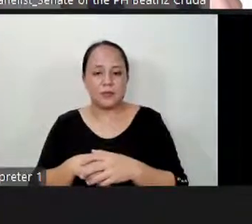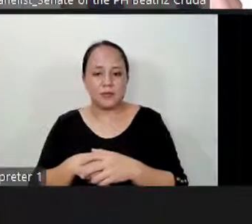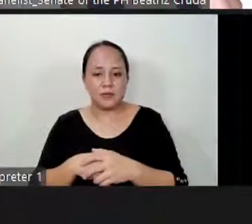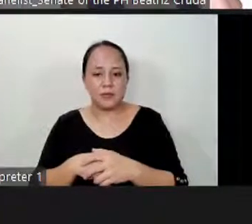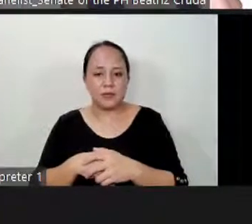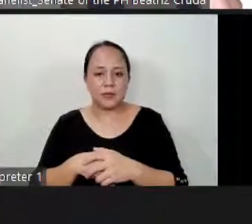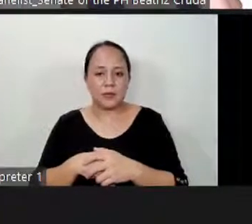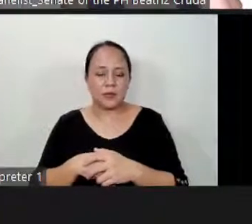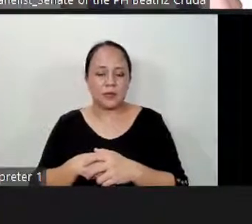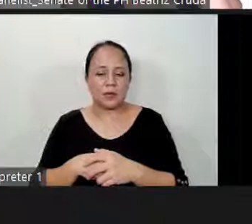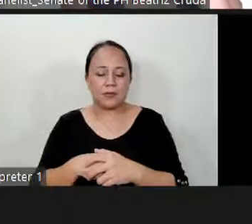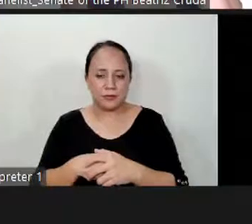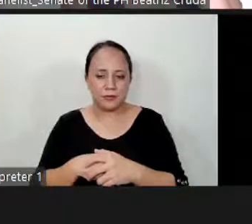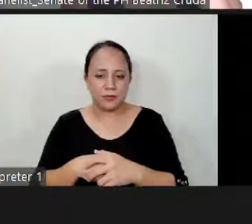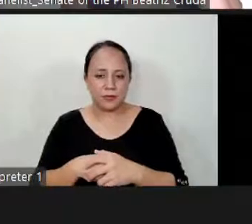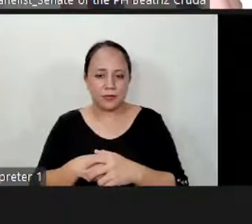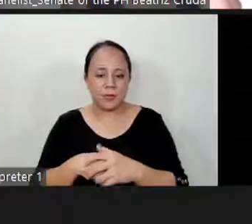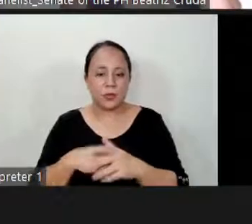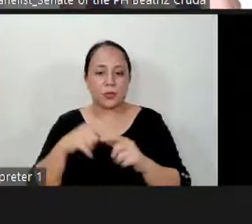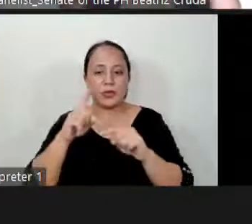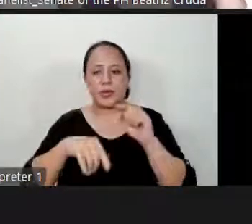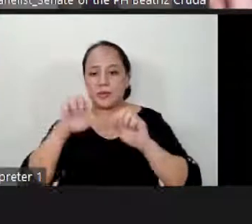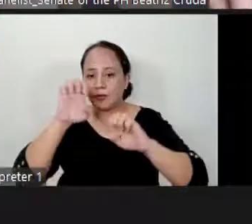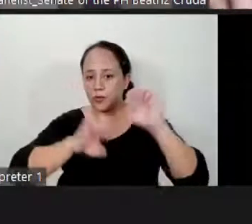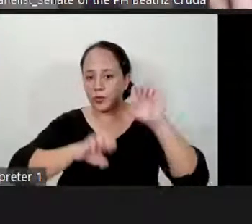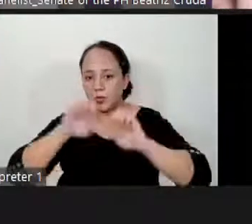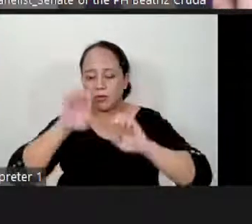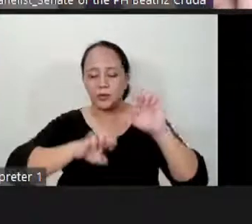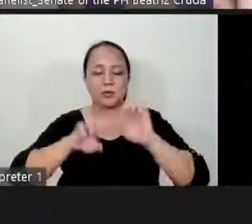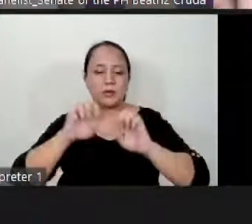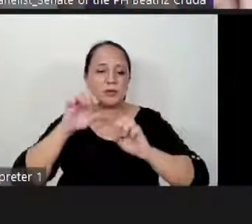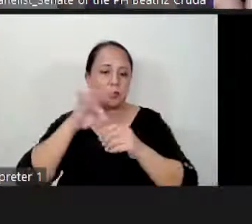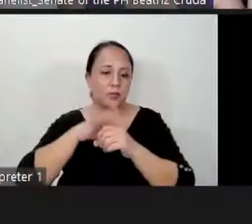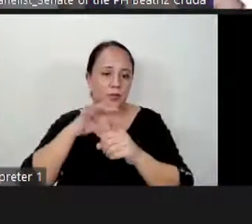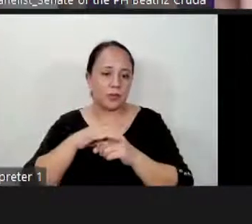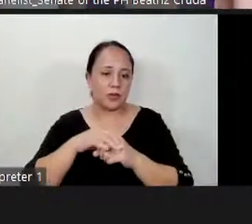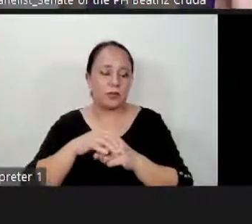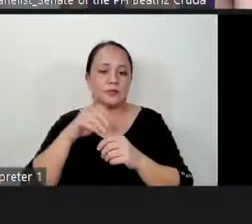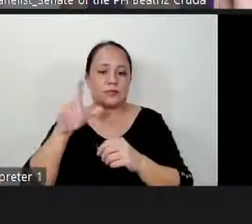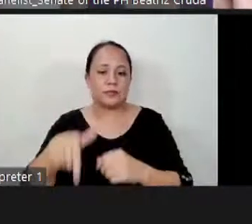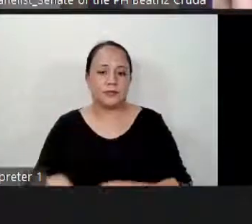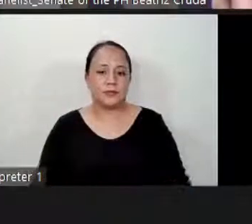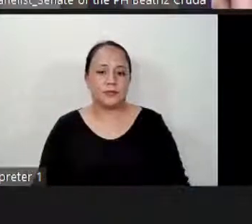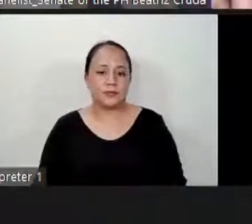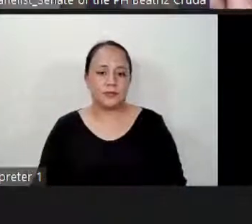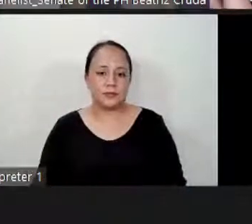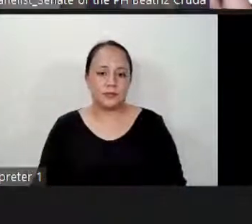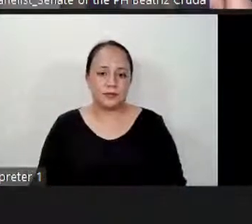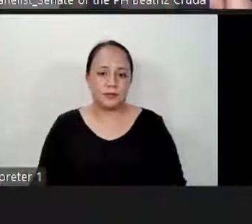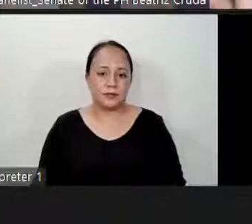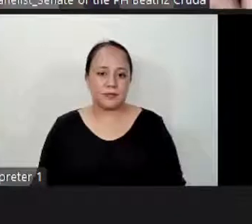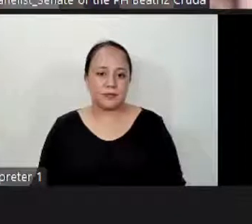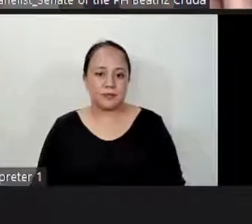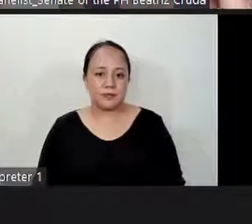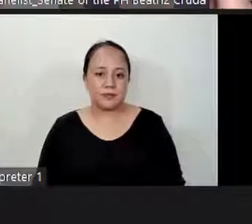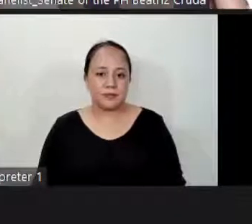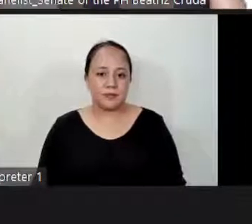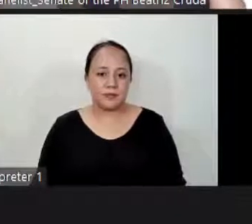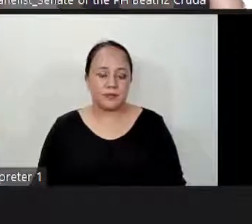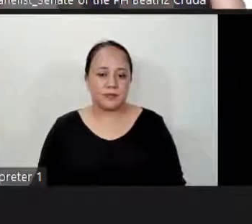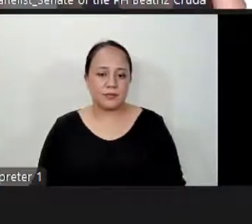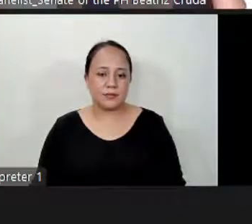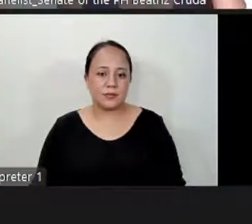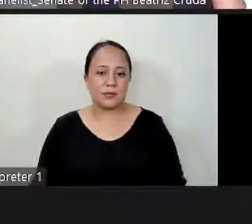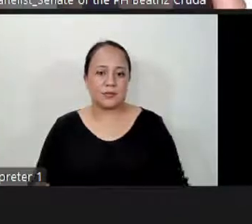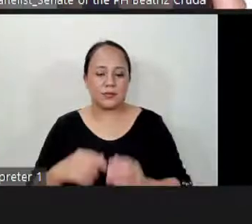natin ma-evaluate yung program later on, and we cannot keep track of what we are paying